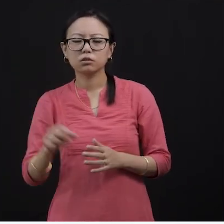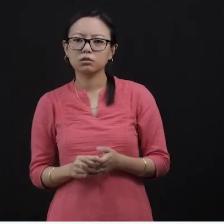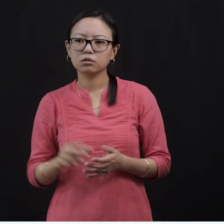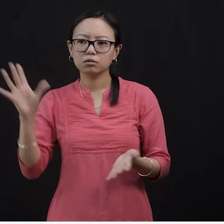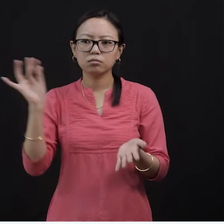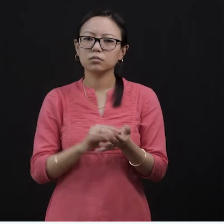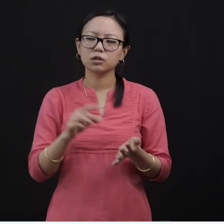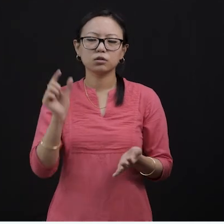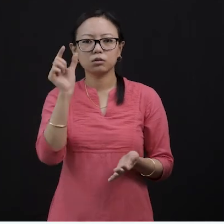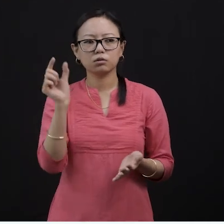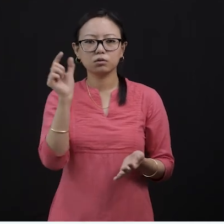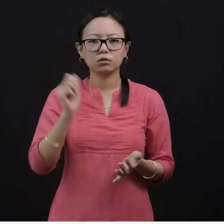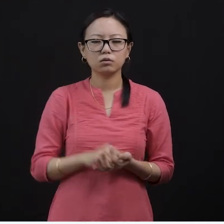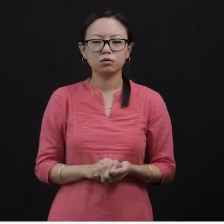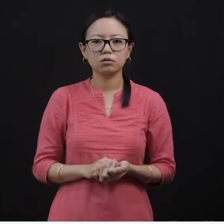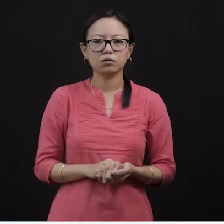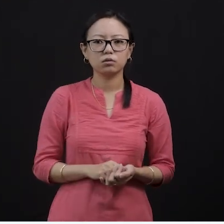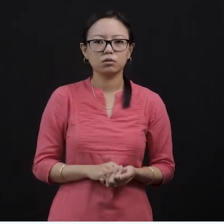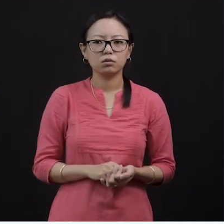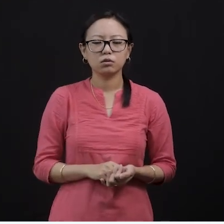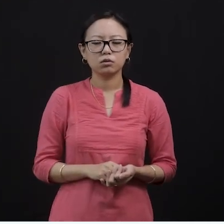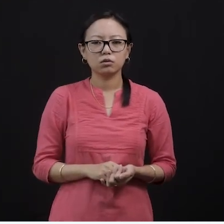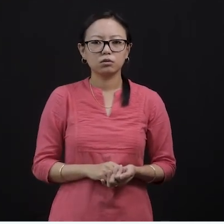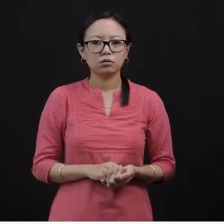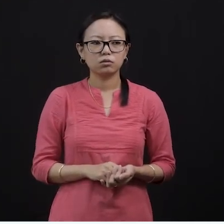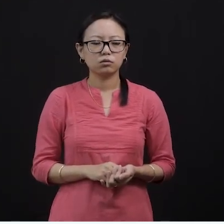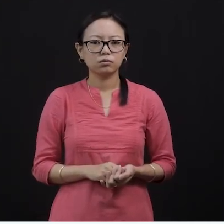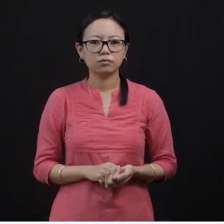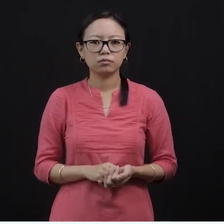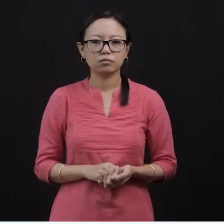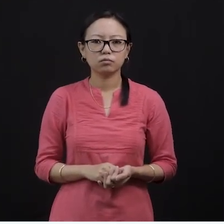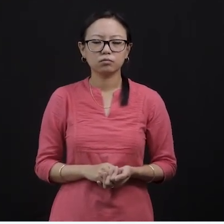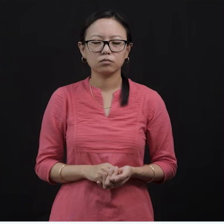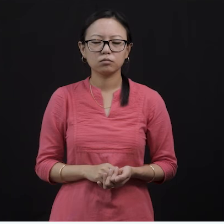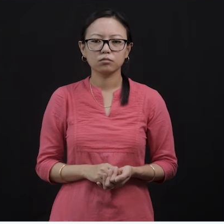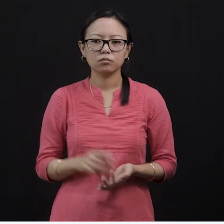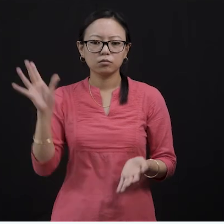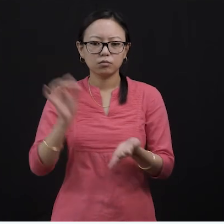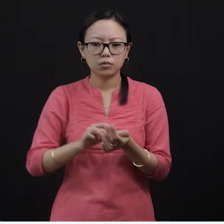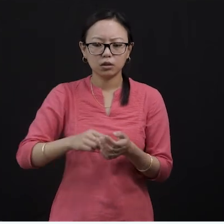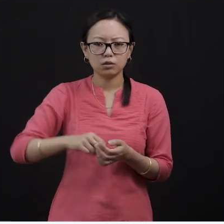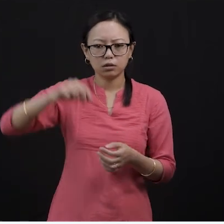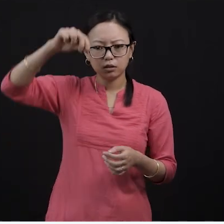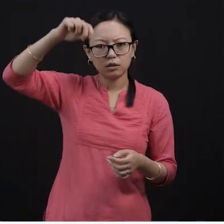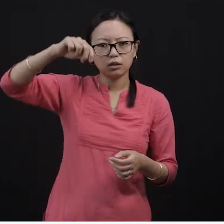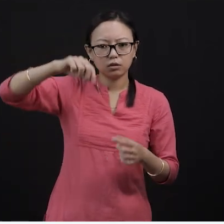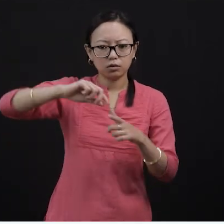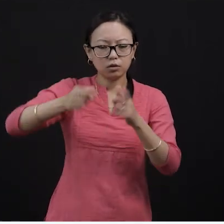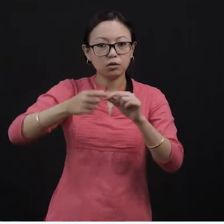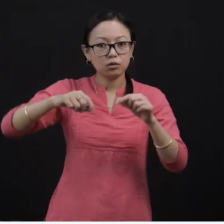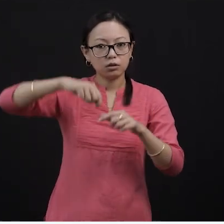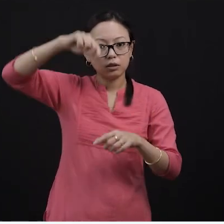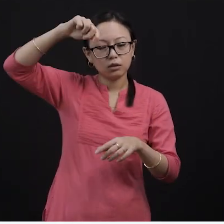They suspend the magnet freely, because magnet will give us a north-south direction, right? And they compare it with the